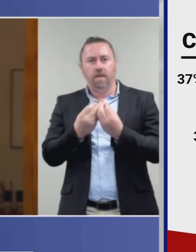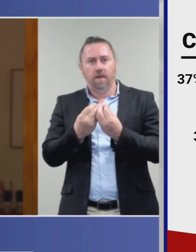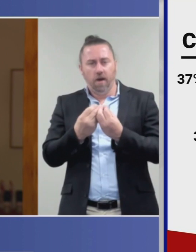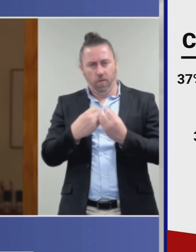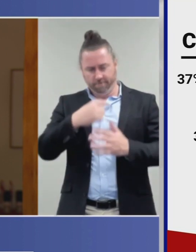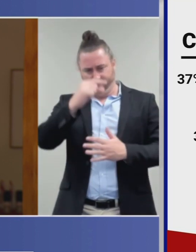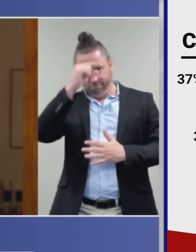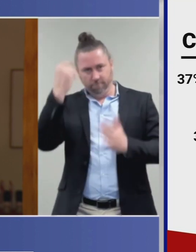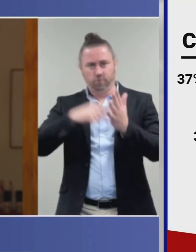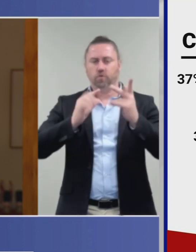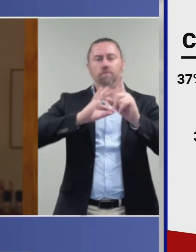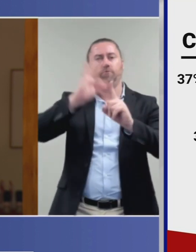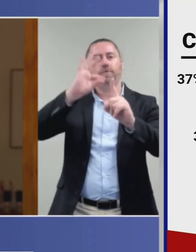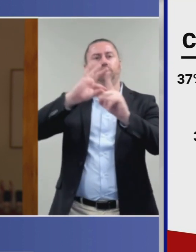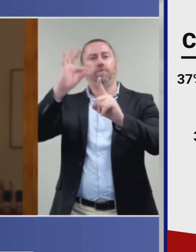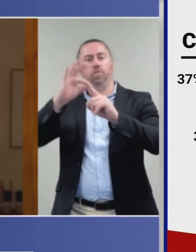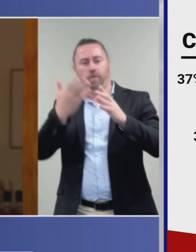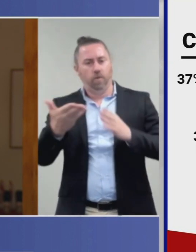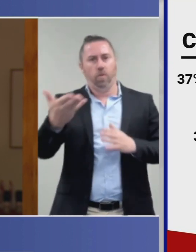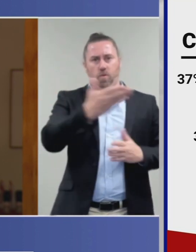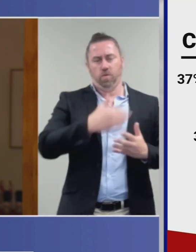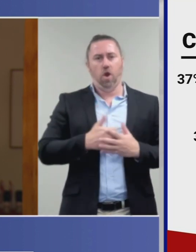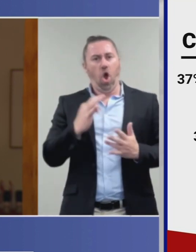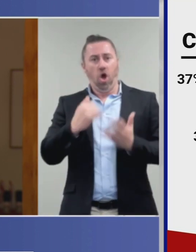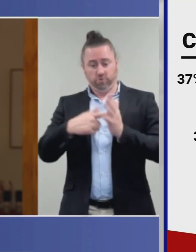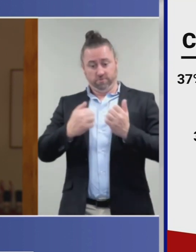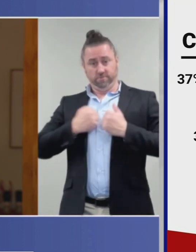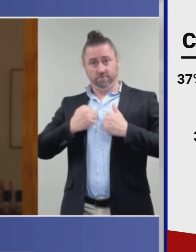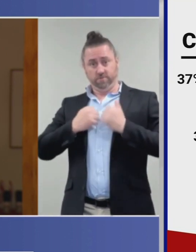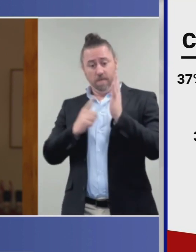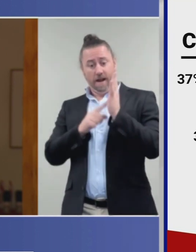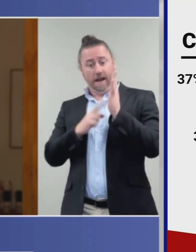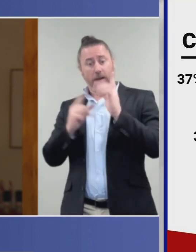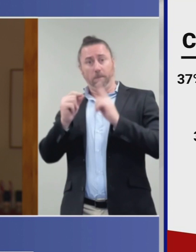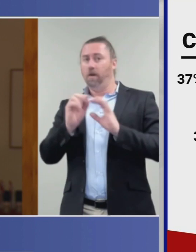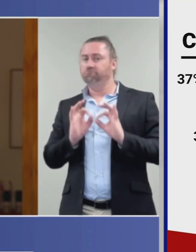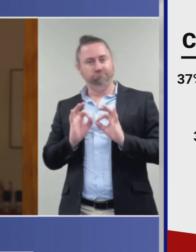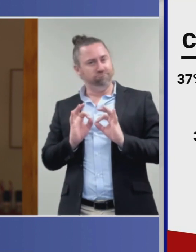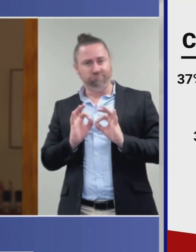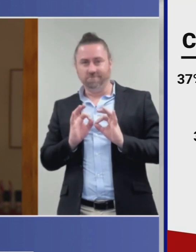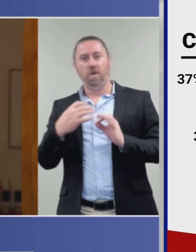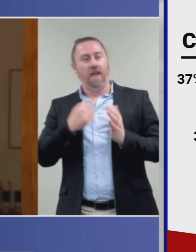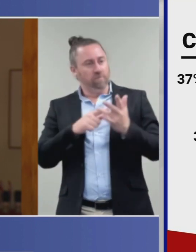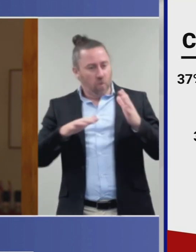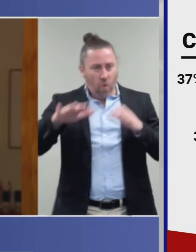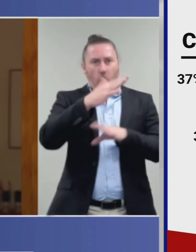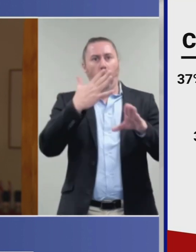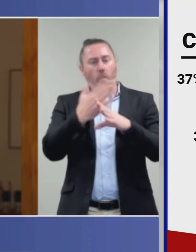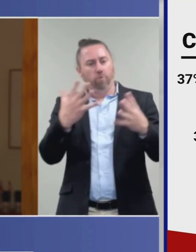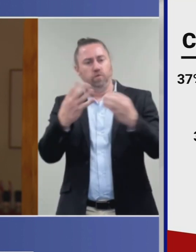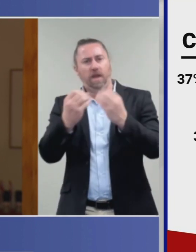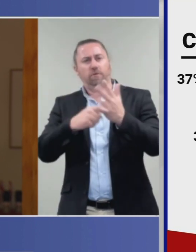so on a multi-partisan basis, because that's the only way we are going to be able to properly address these issues.